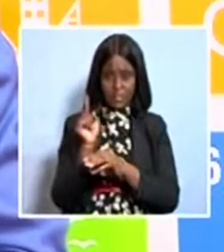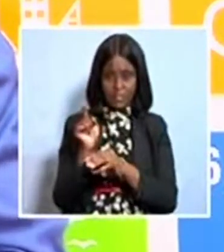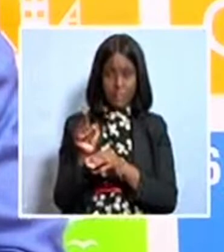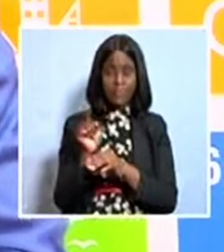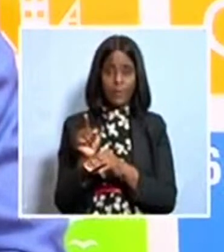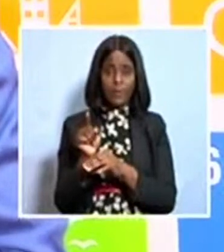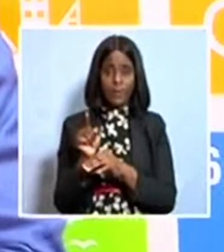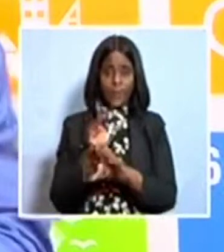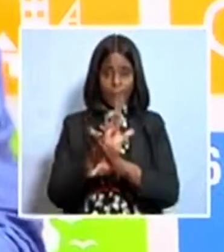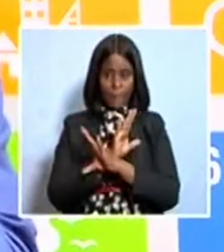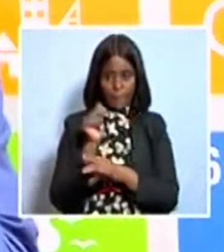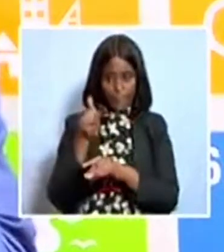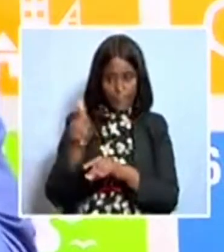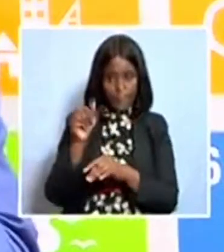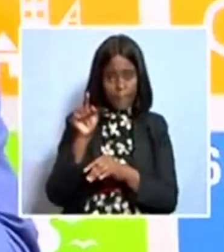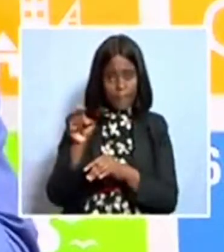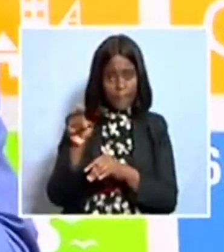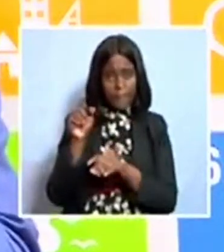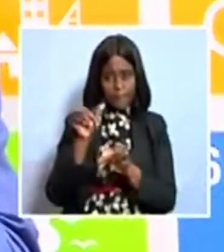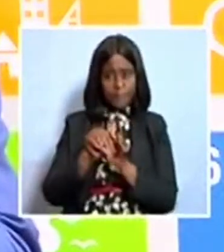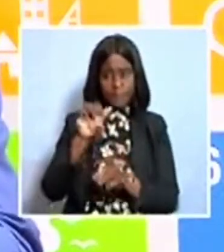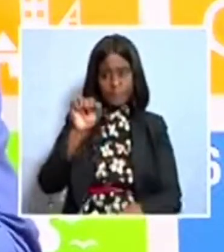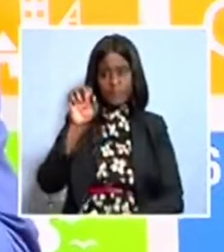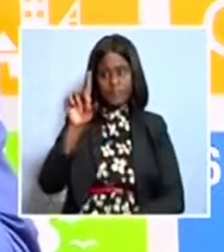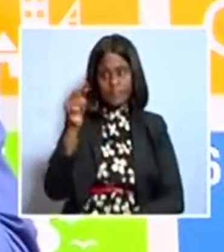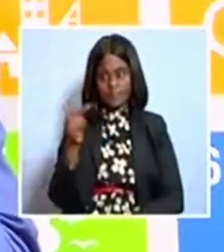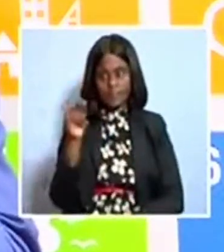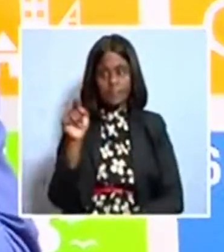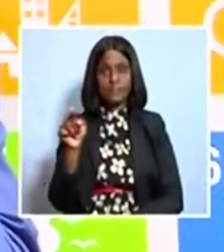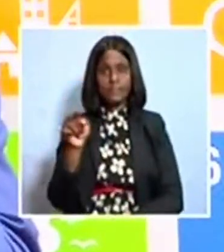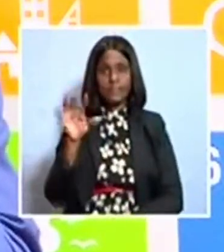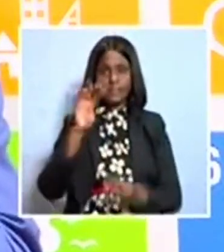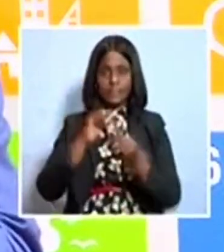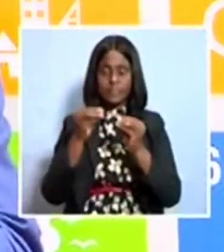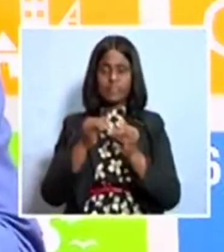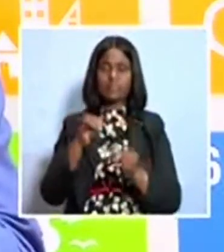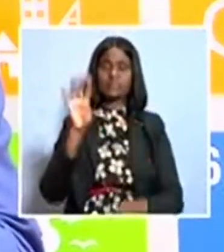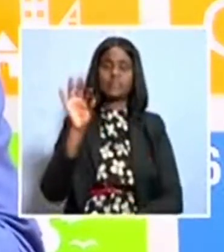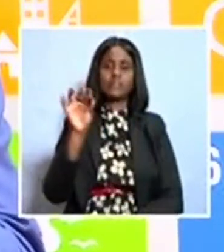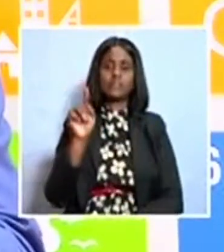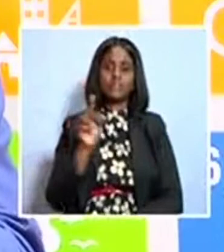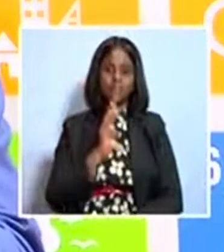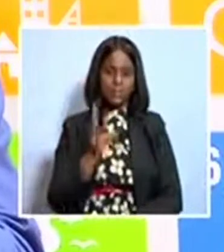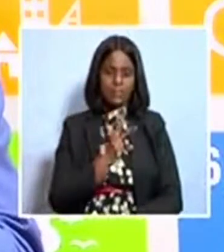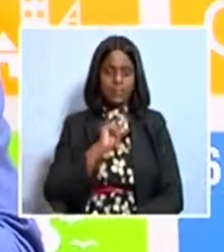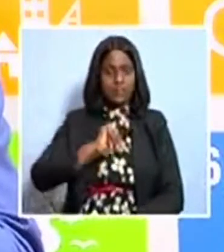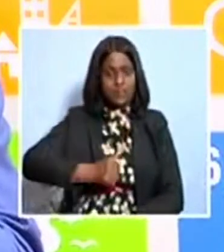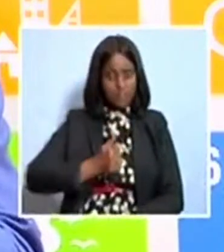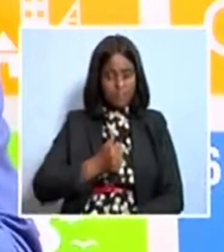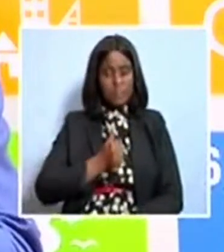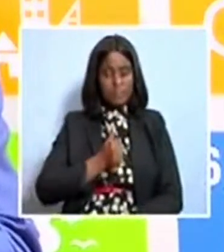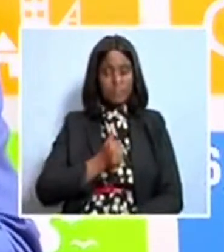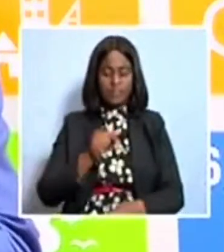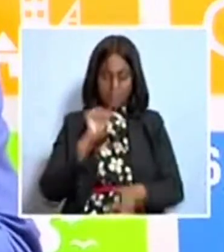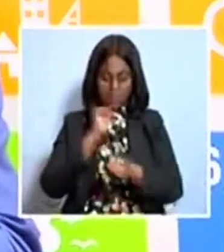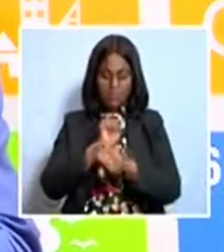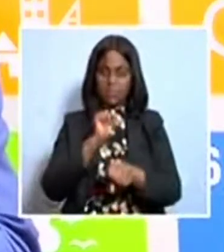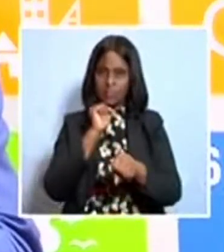the upfront of the SDG, towards SDG 9, we are